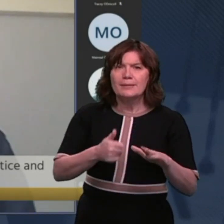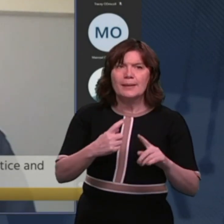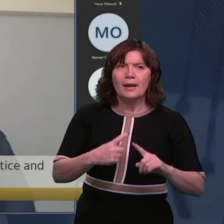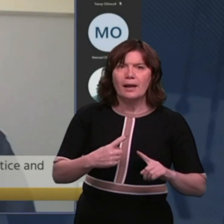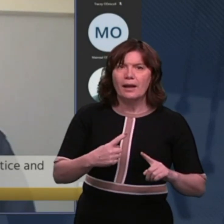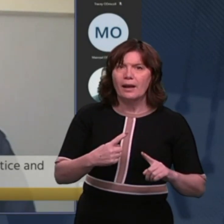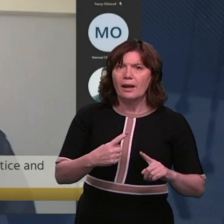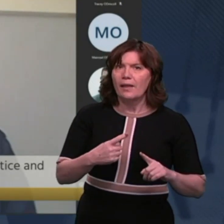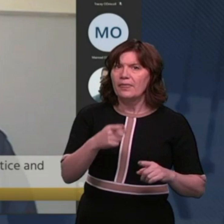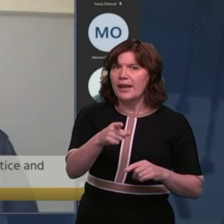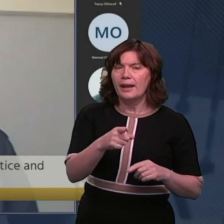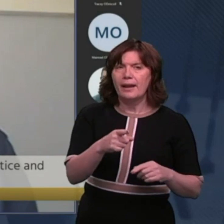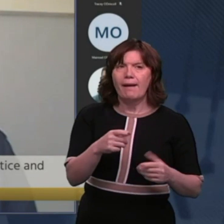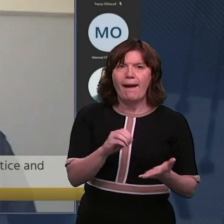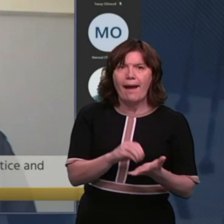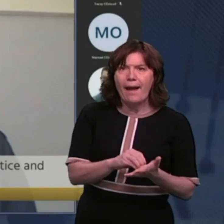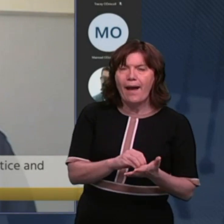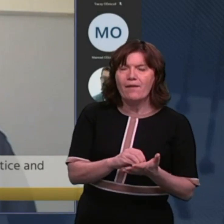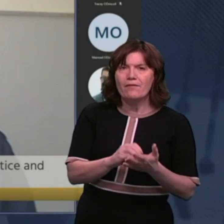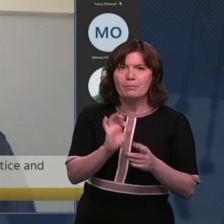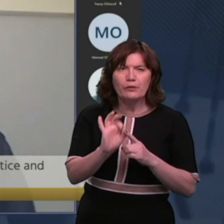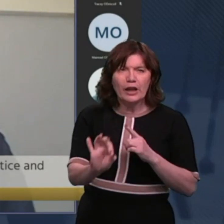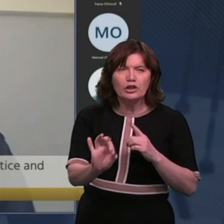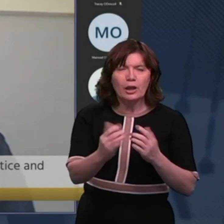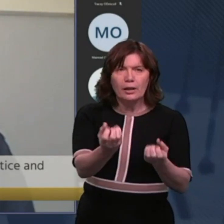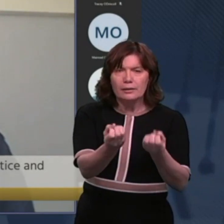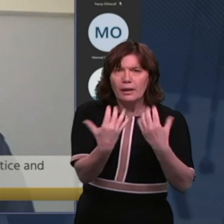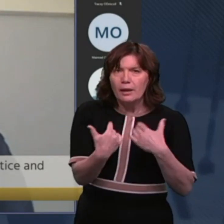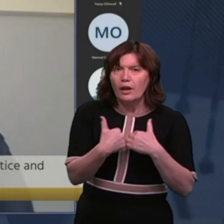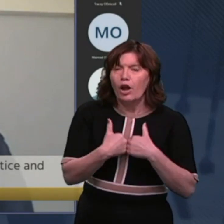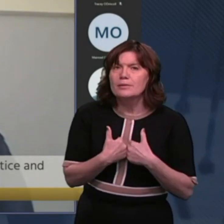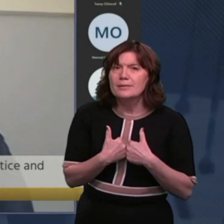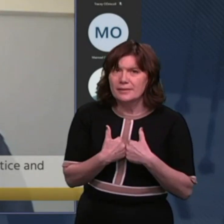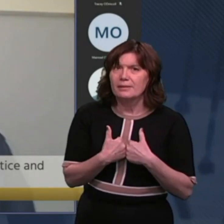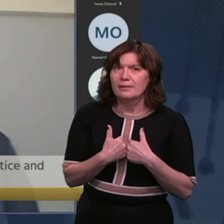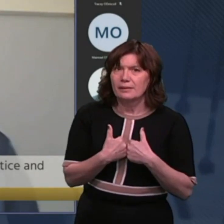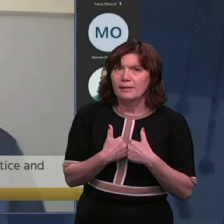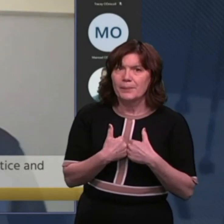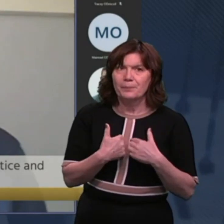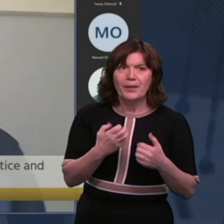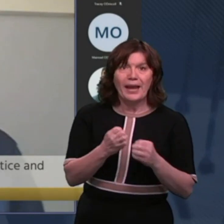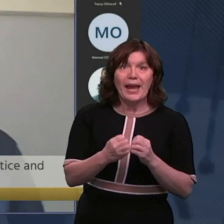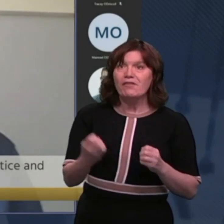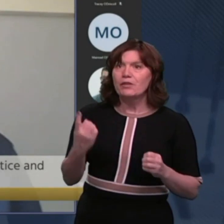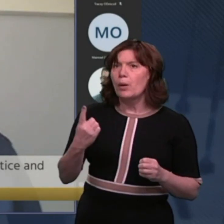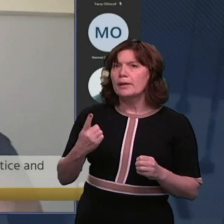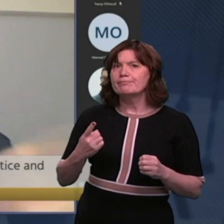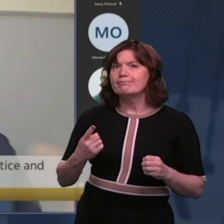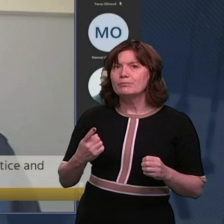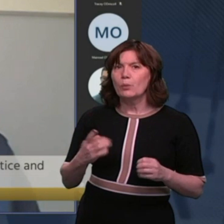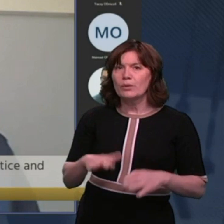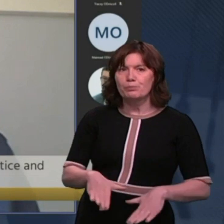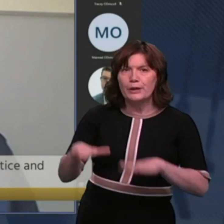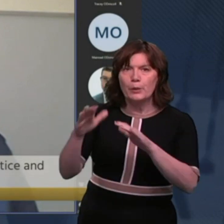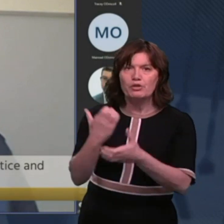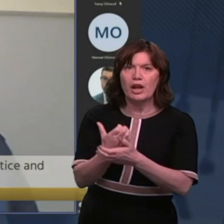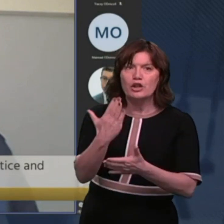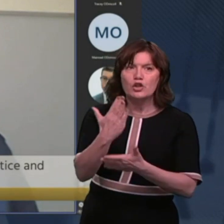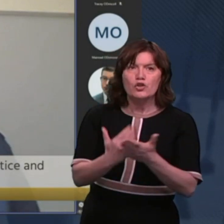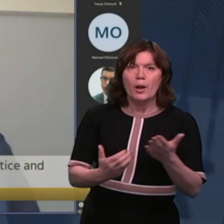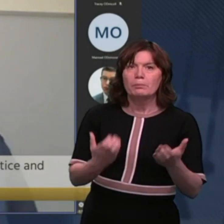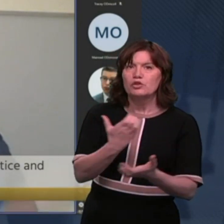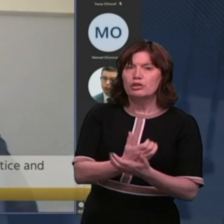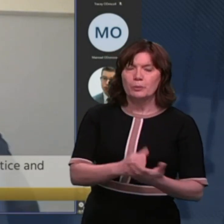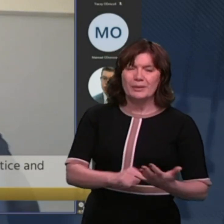areas that we could tap into. You know, everybody there was at a different part in their journey. You know, so some kids were 6